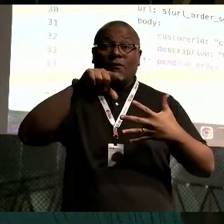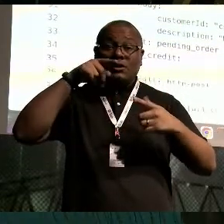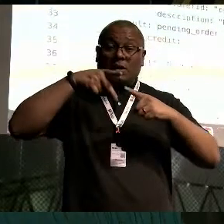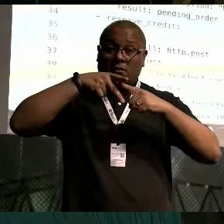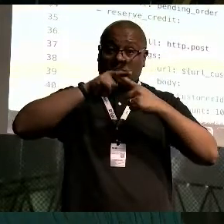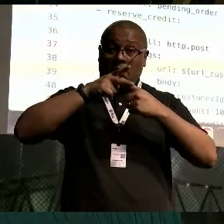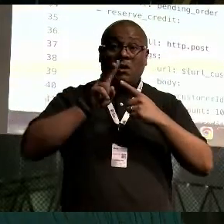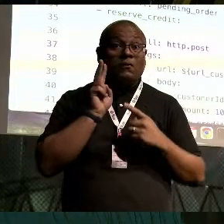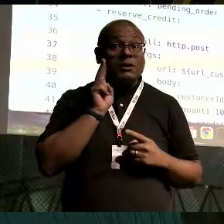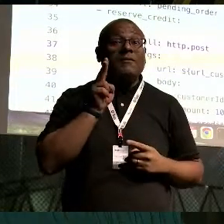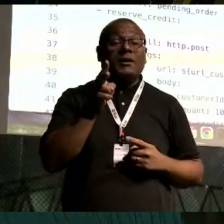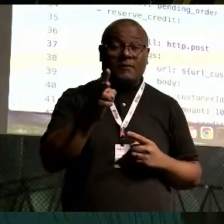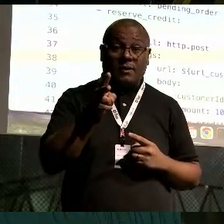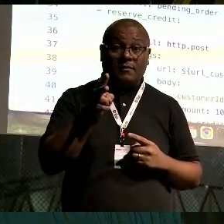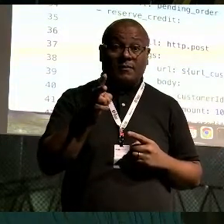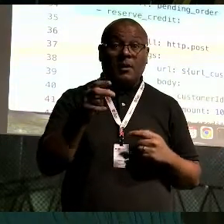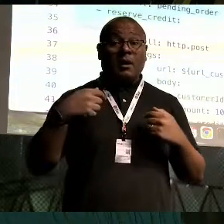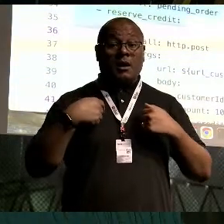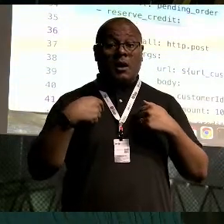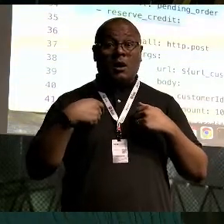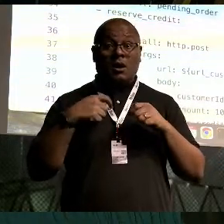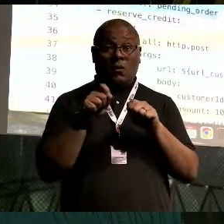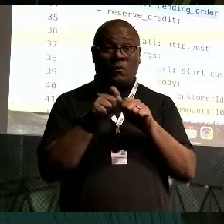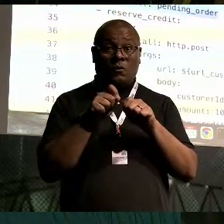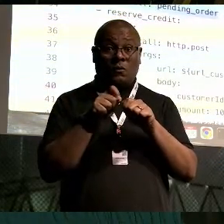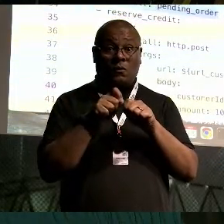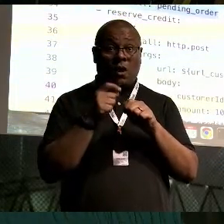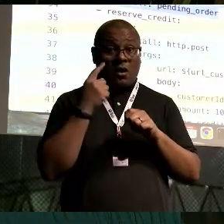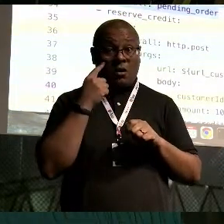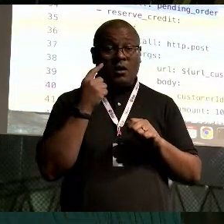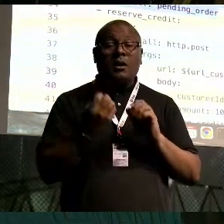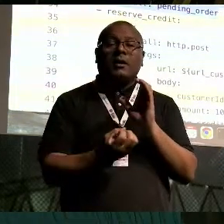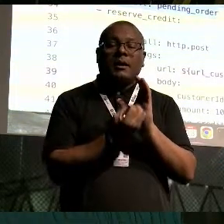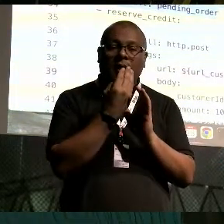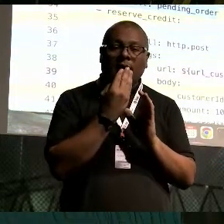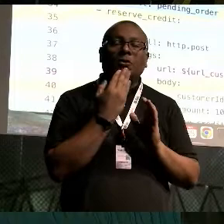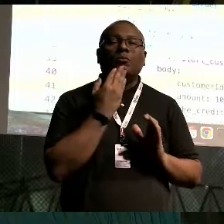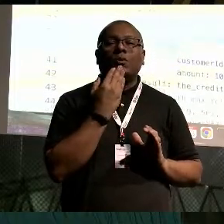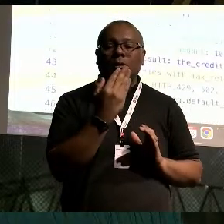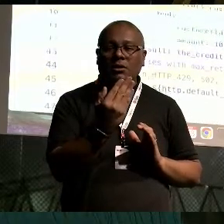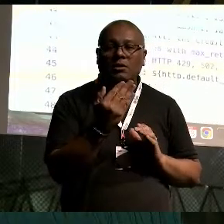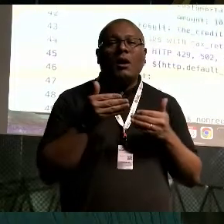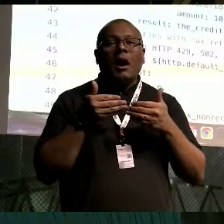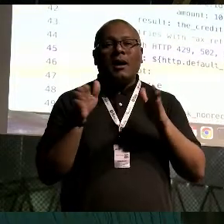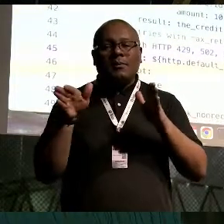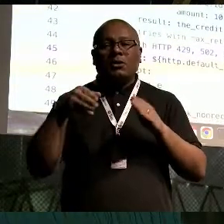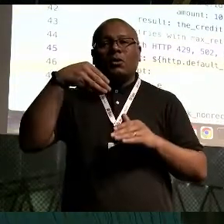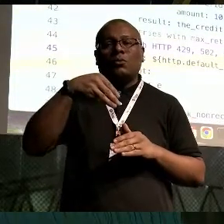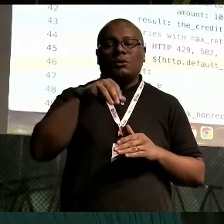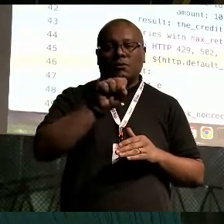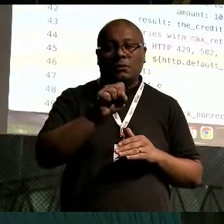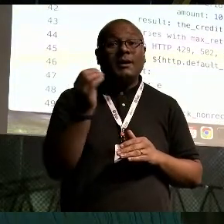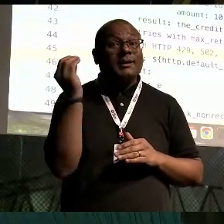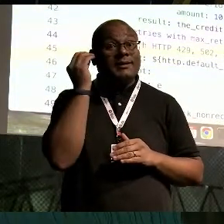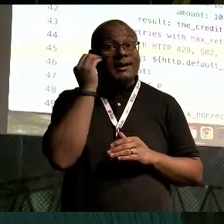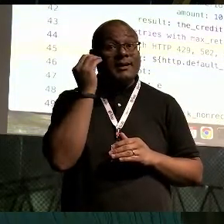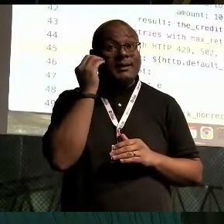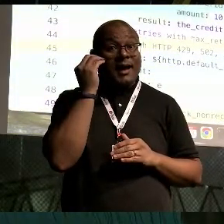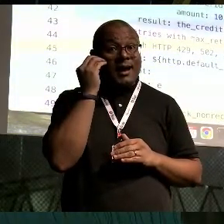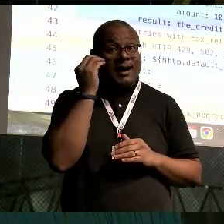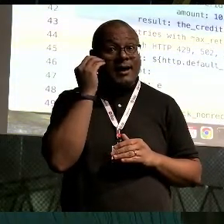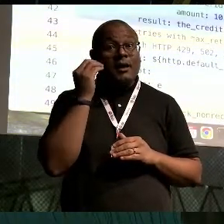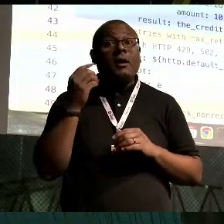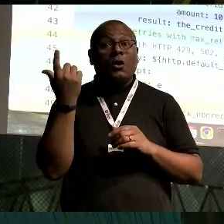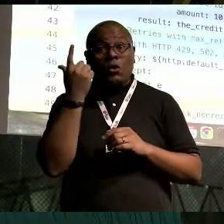you will see that, again, we are doing this create the pending order by calling the order service. Then we try to call the